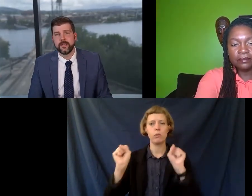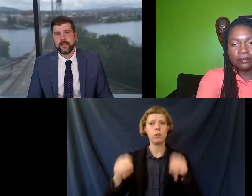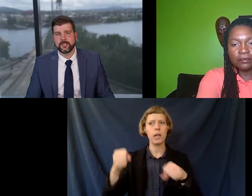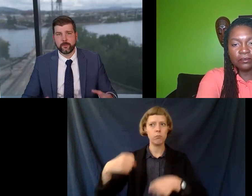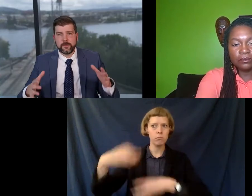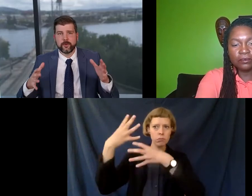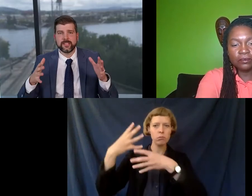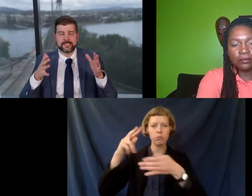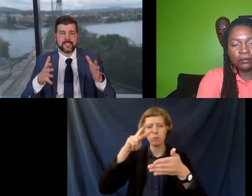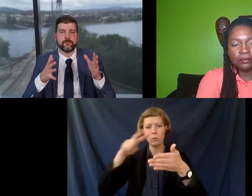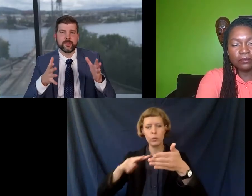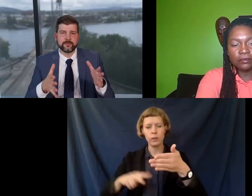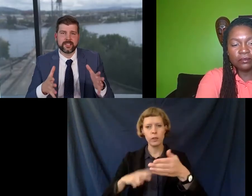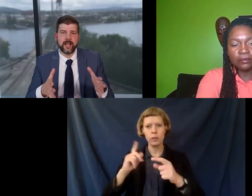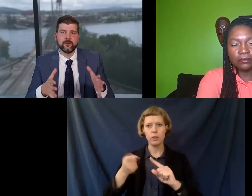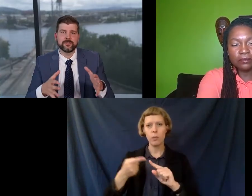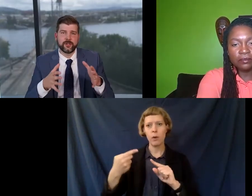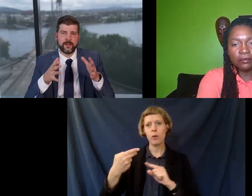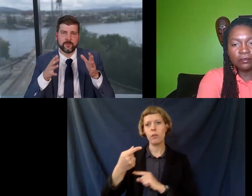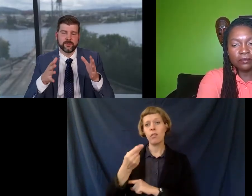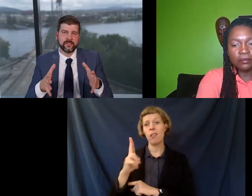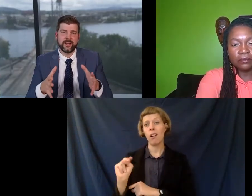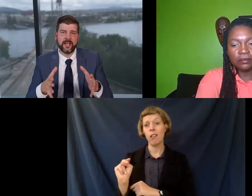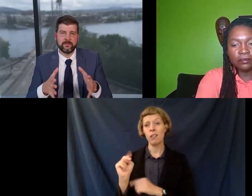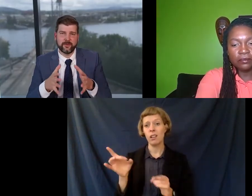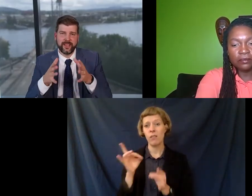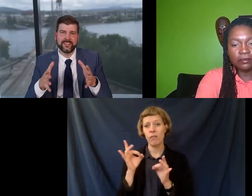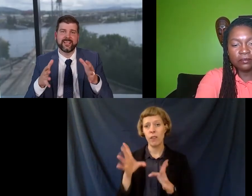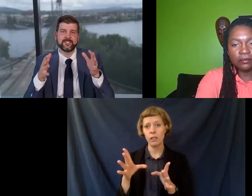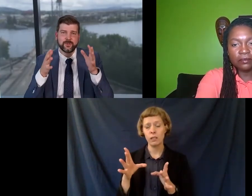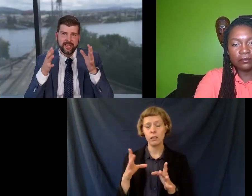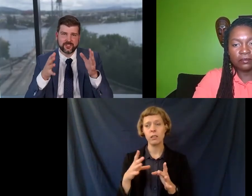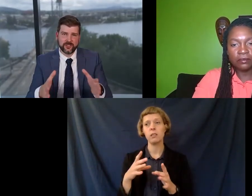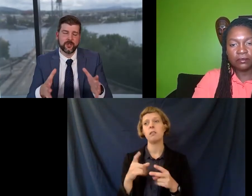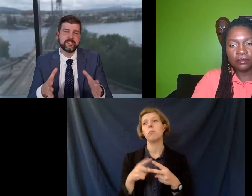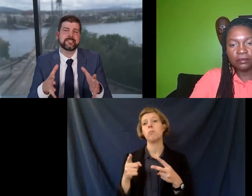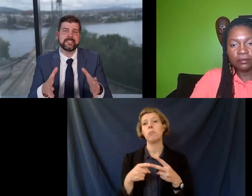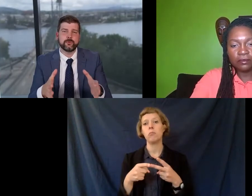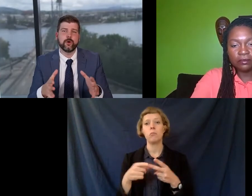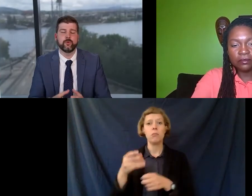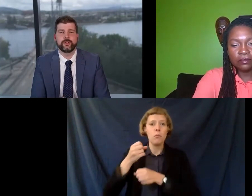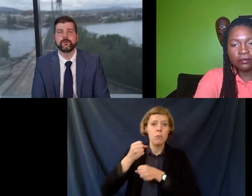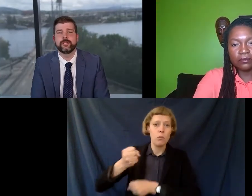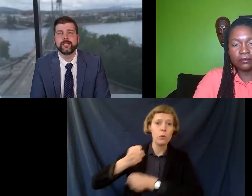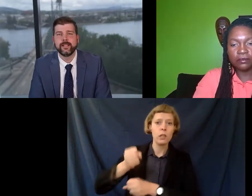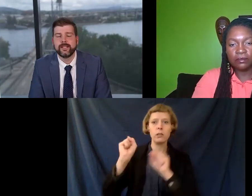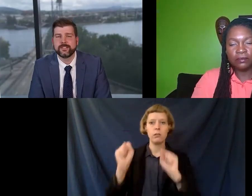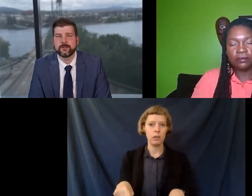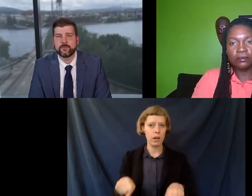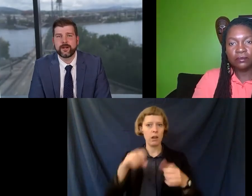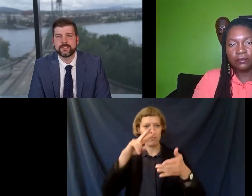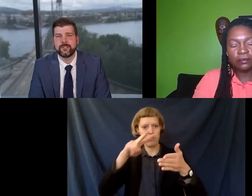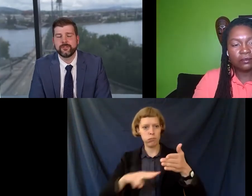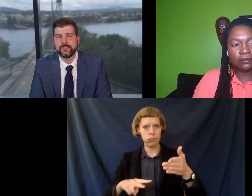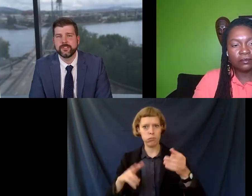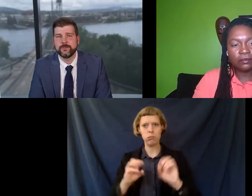cases. And so people can see for themselves. You don't have to believe the hype or the headlines. You can actually go and see what we're doing in terms